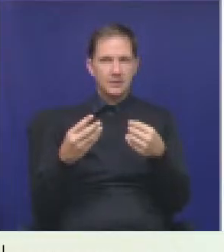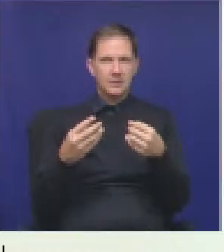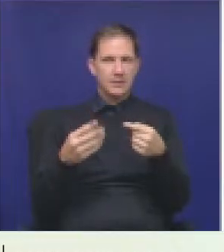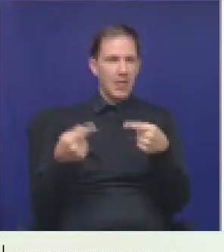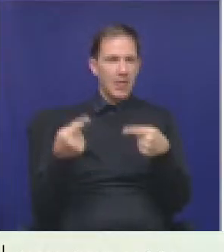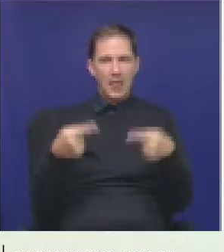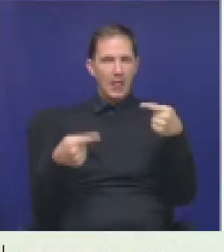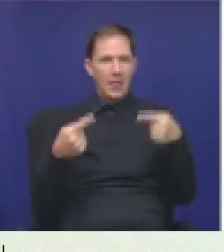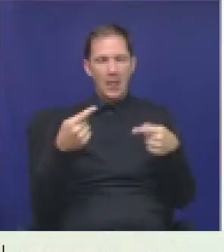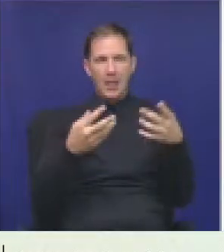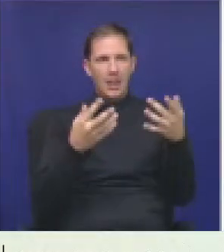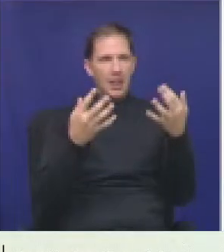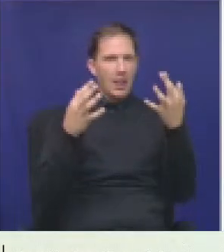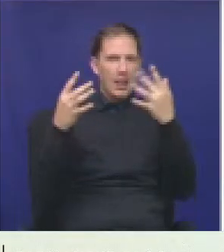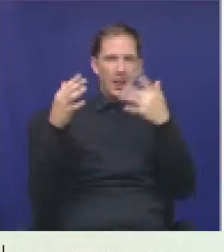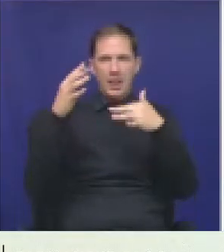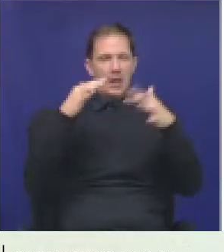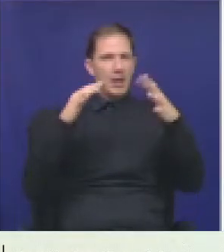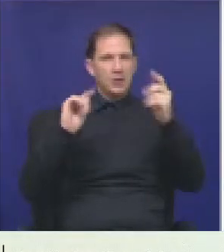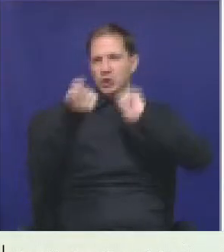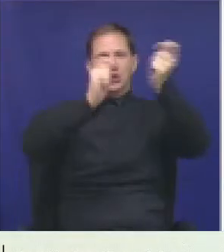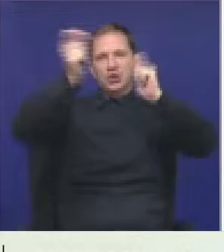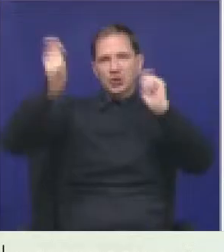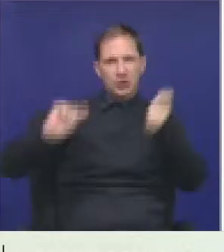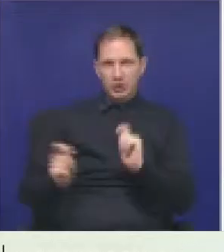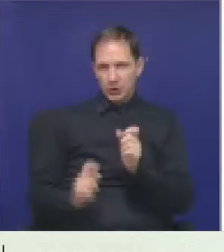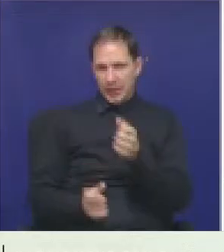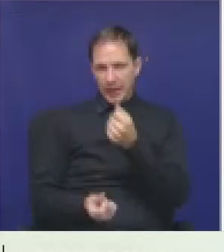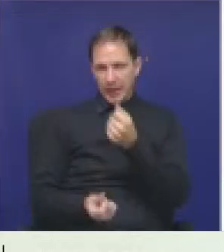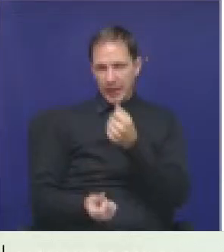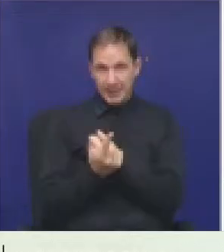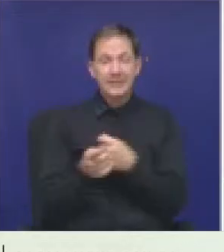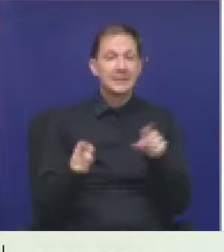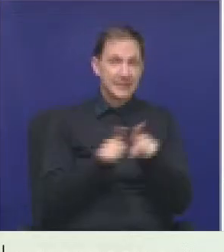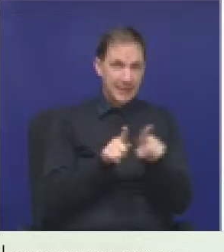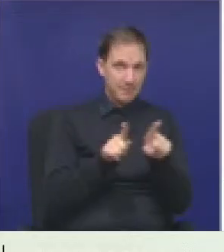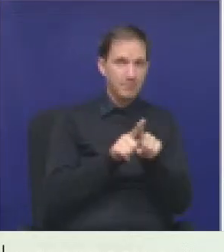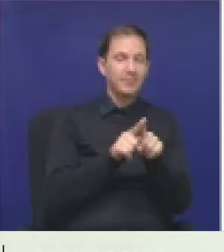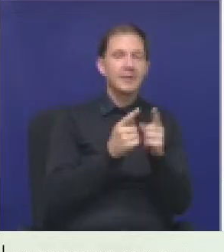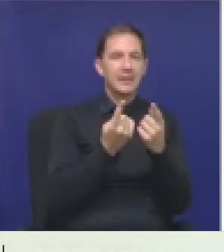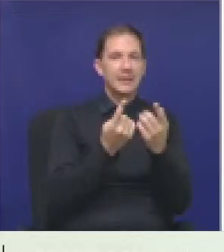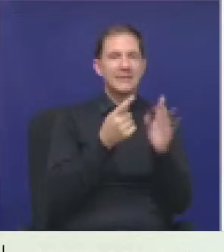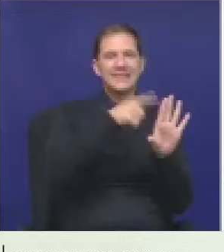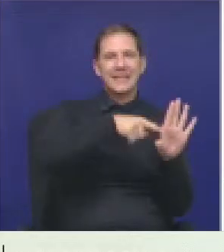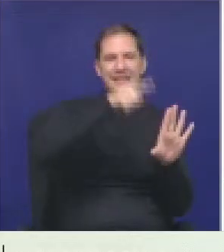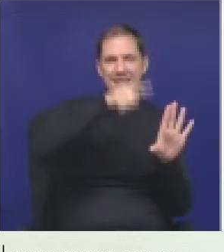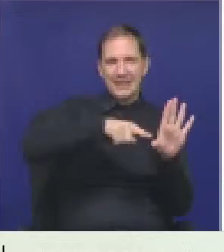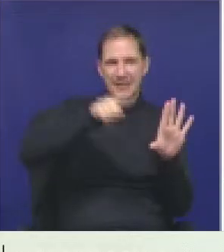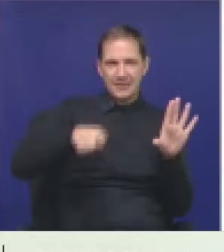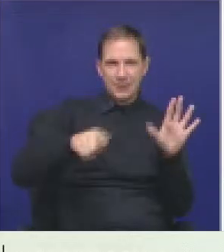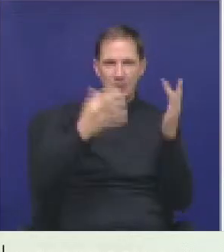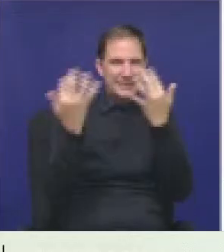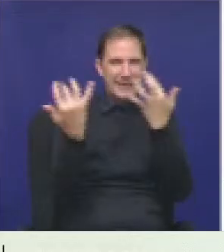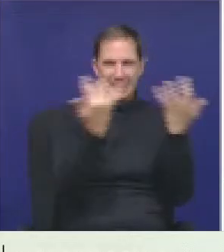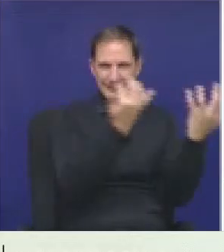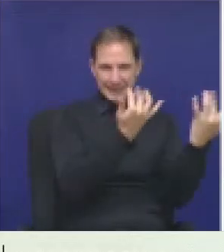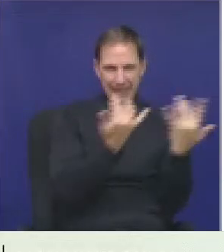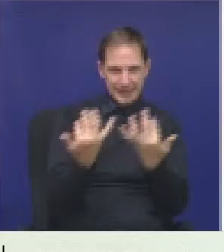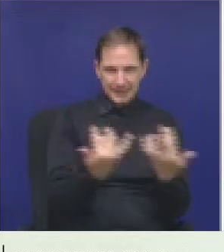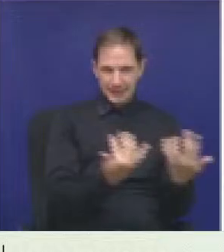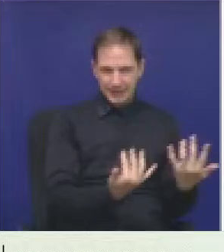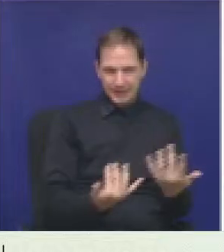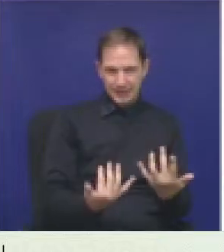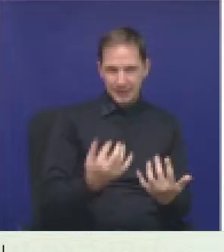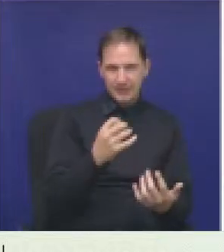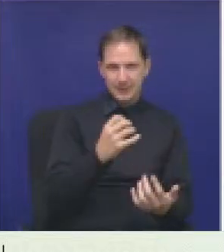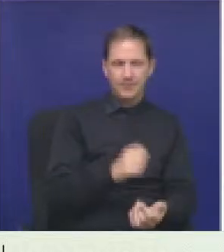and profound changes. And this is equally true in the realm of statistics. Global fundamental shifts are reshaping